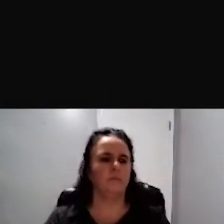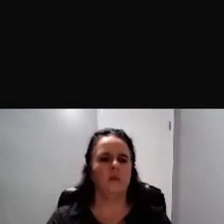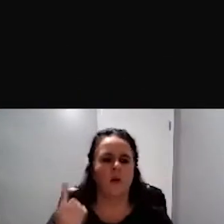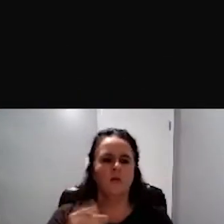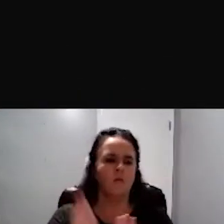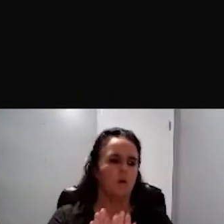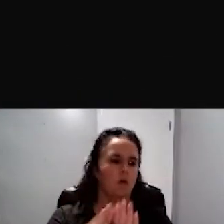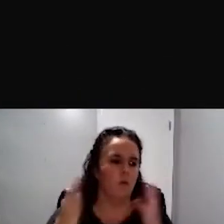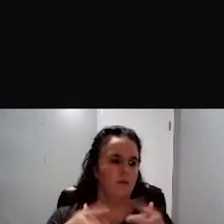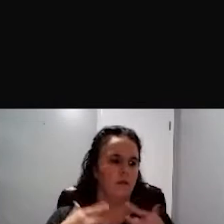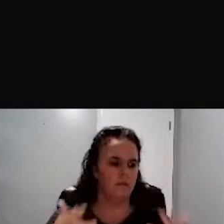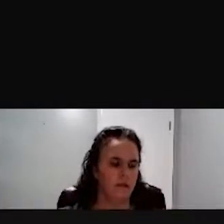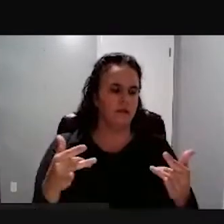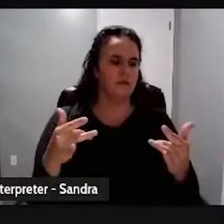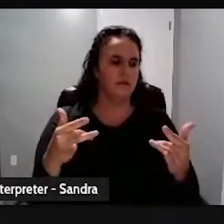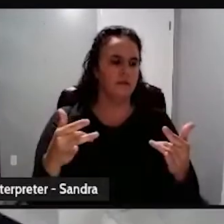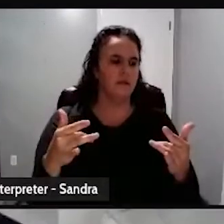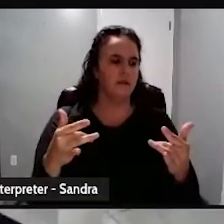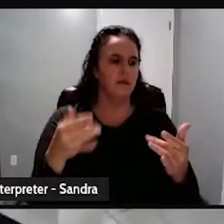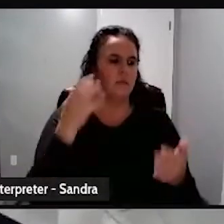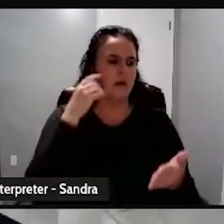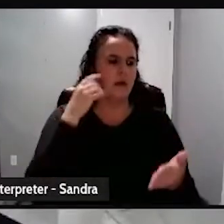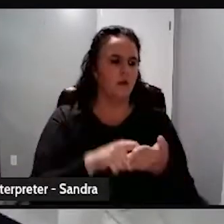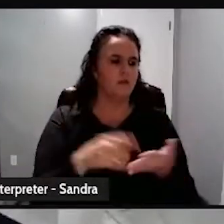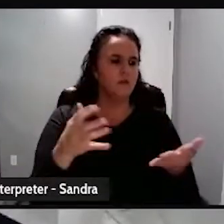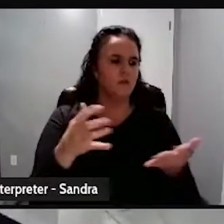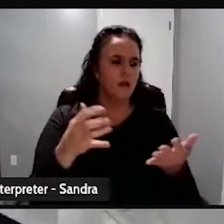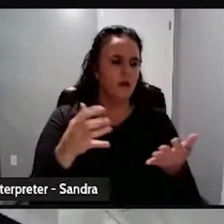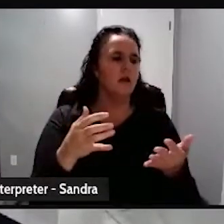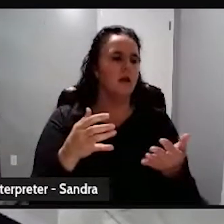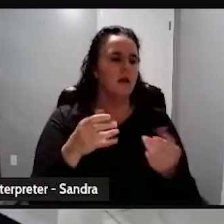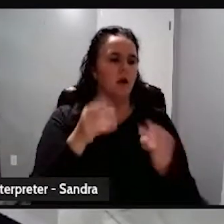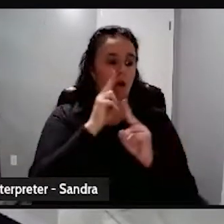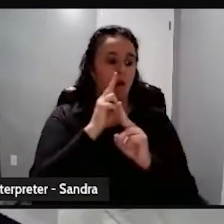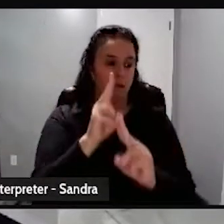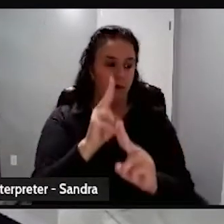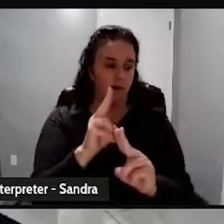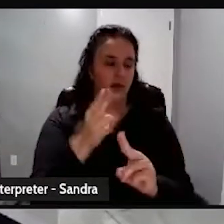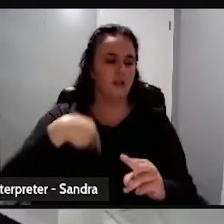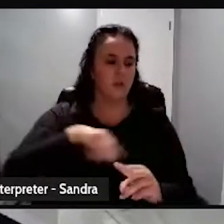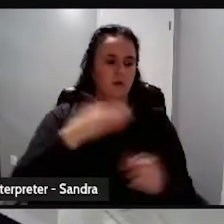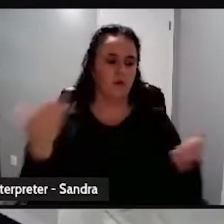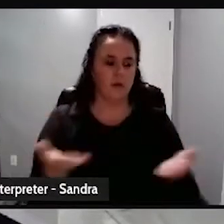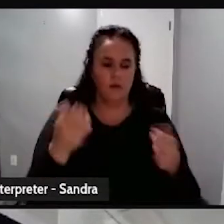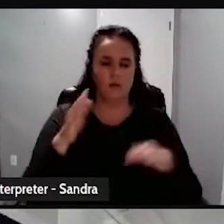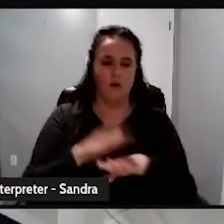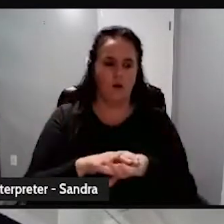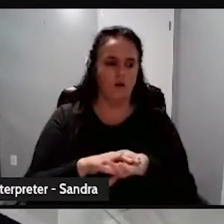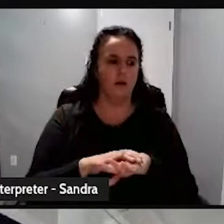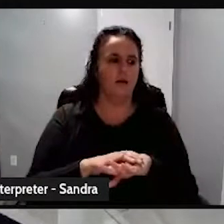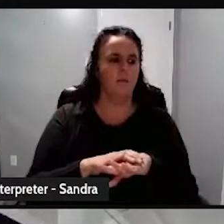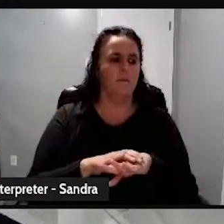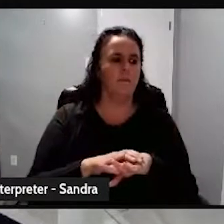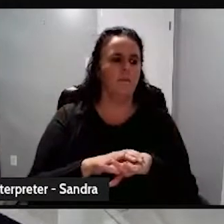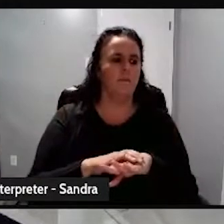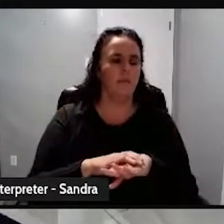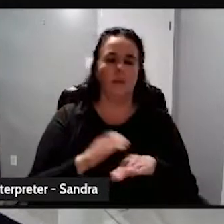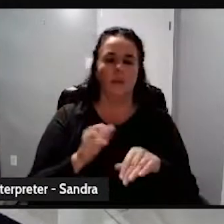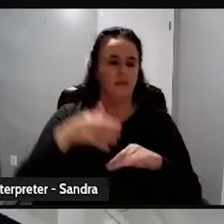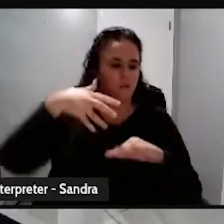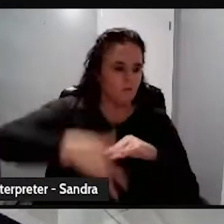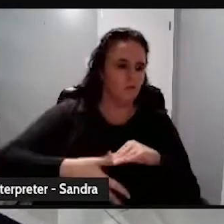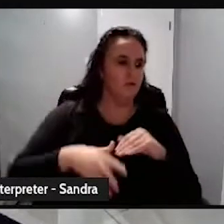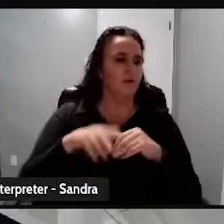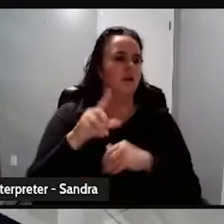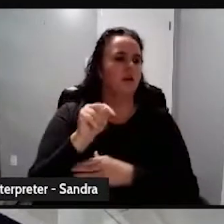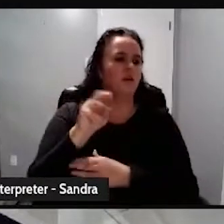this event by acknowledging and honoring the fact that we are standing here with our feet rooted on Treaty 2